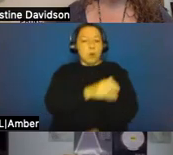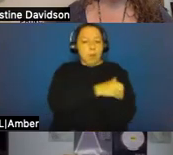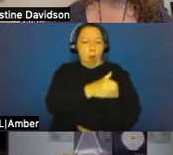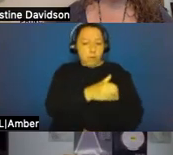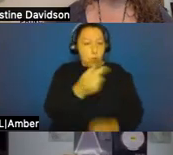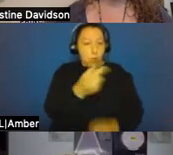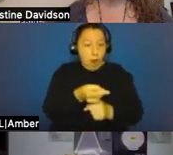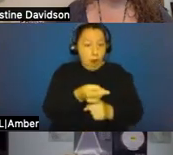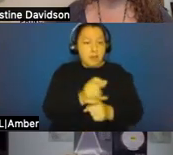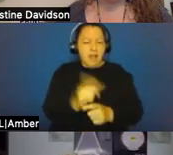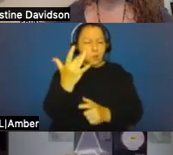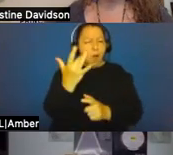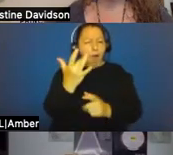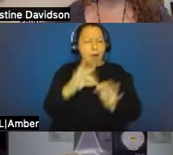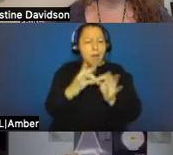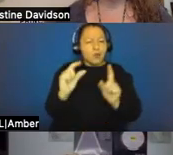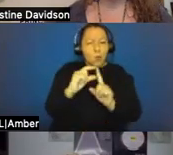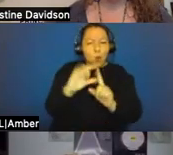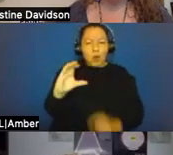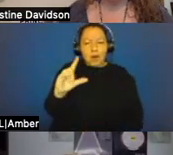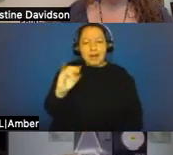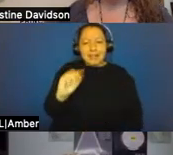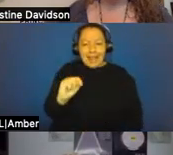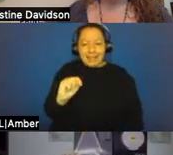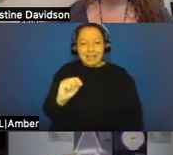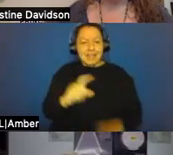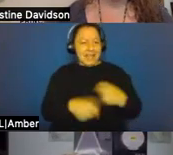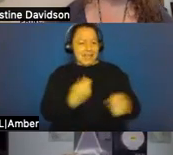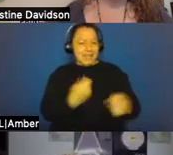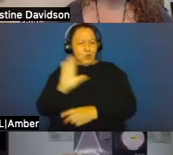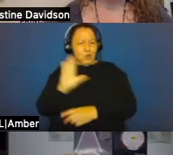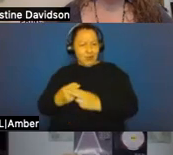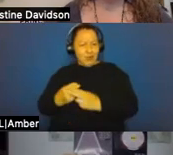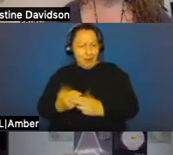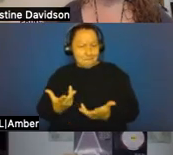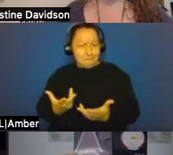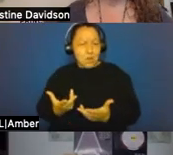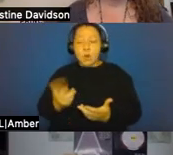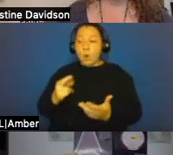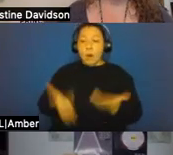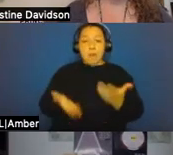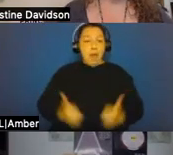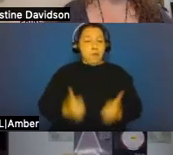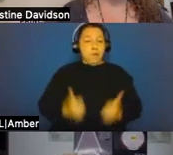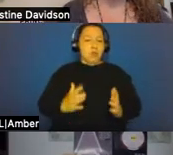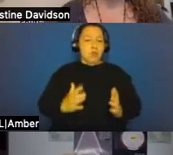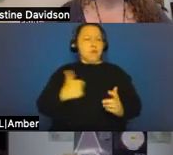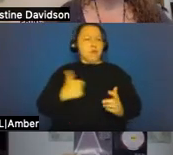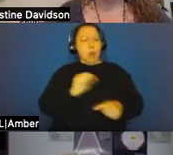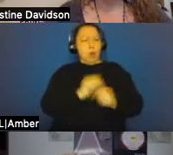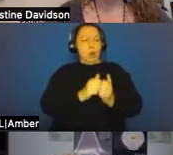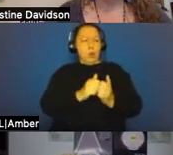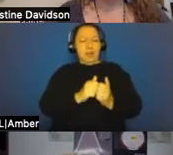like as opposed to calling them by their name, you know, or a survivor that I'm working with or something like that,